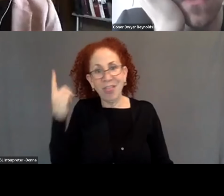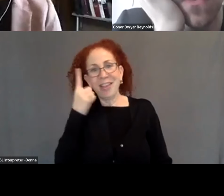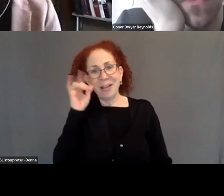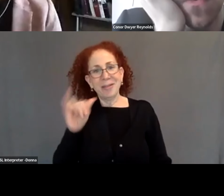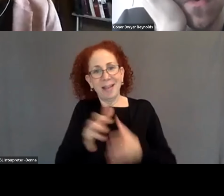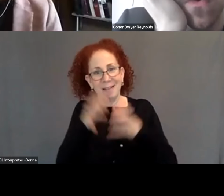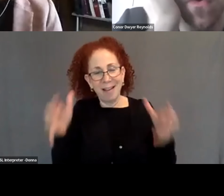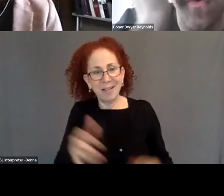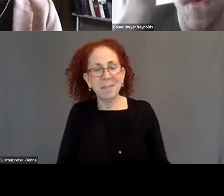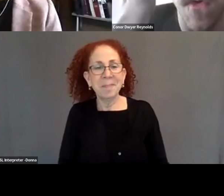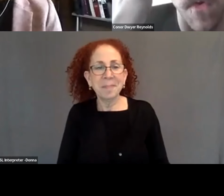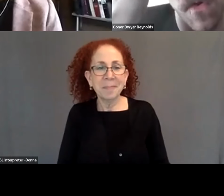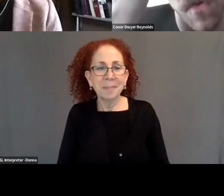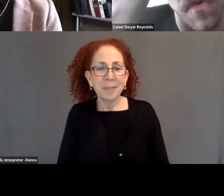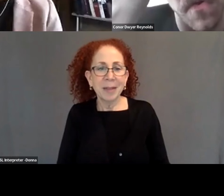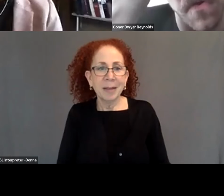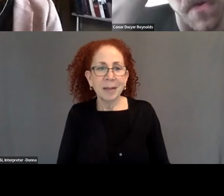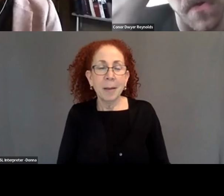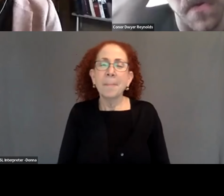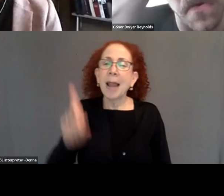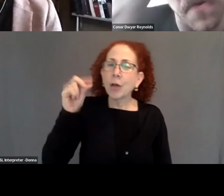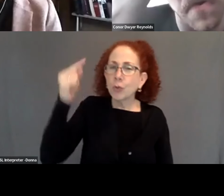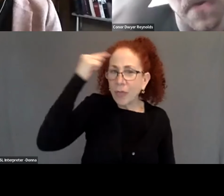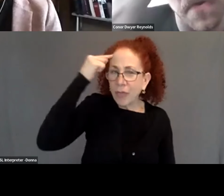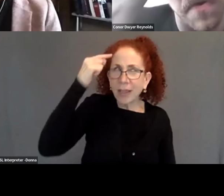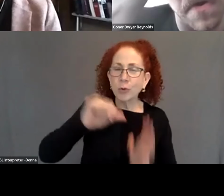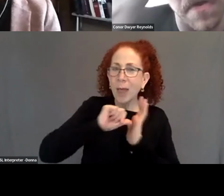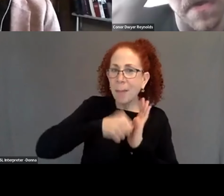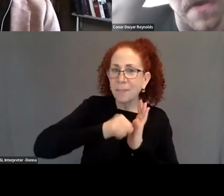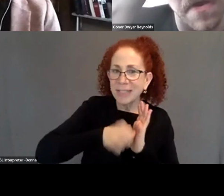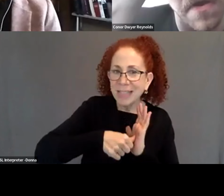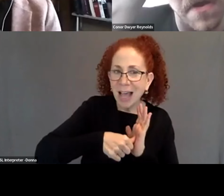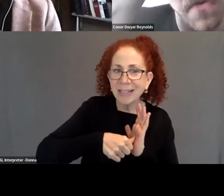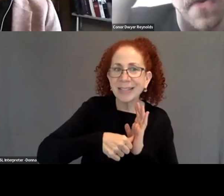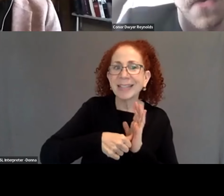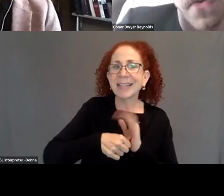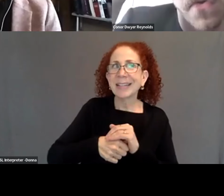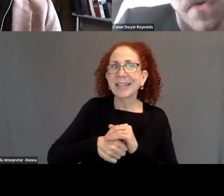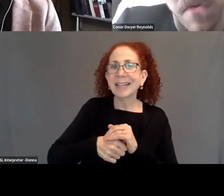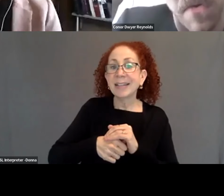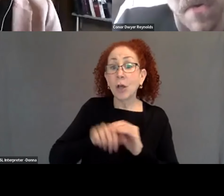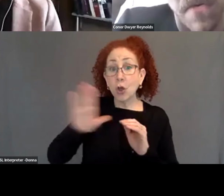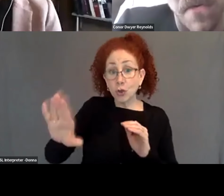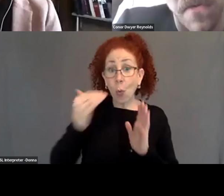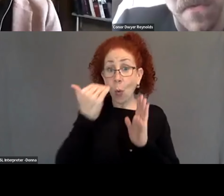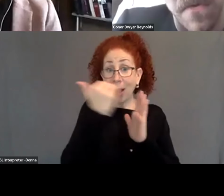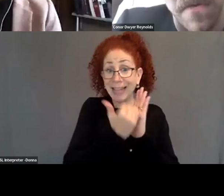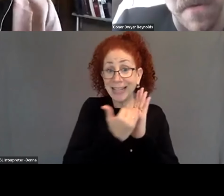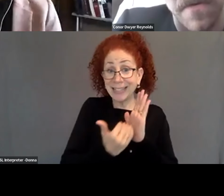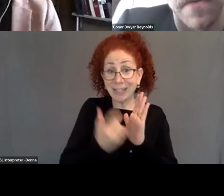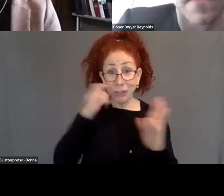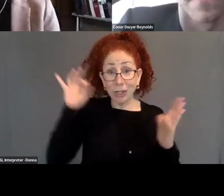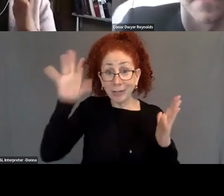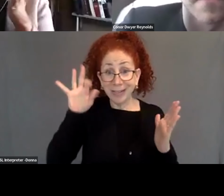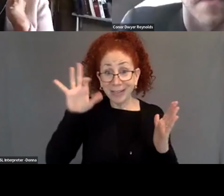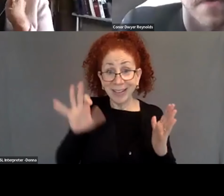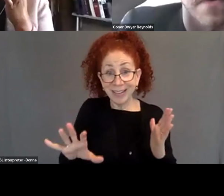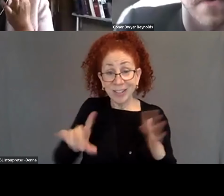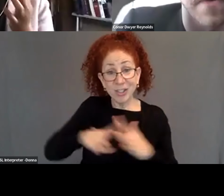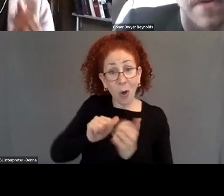that. But I do think emphasizing that simply the list you laid out, if we could start